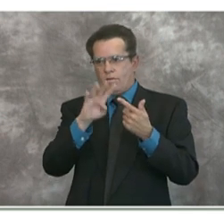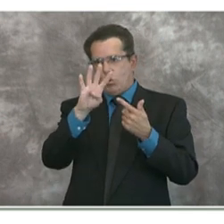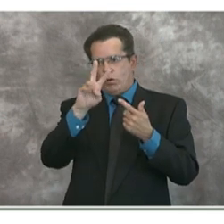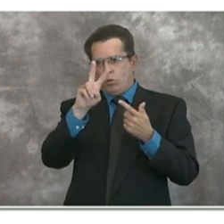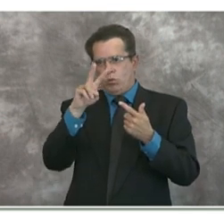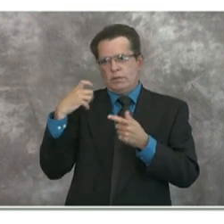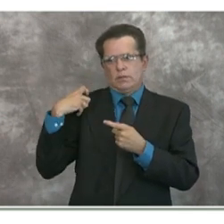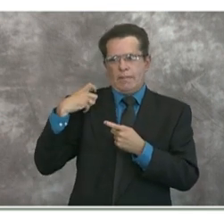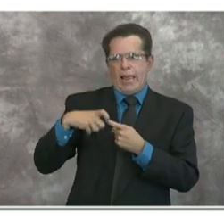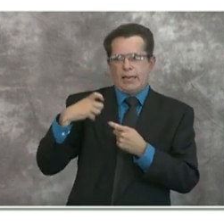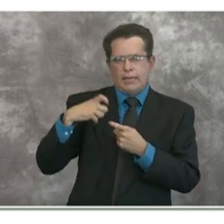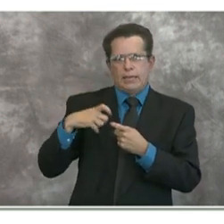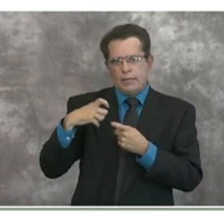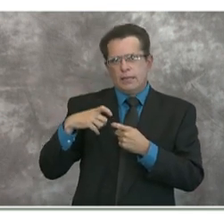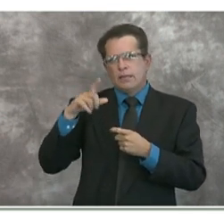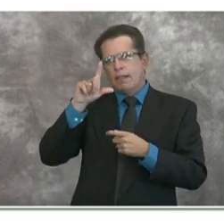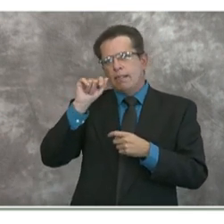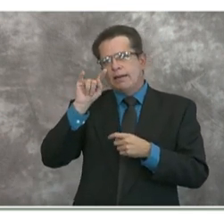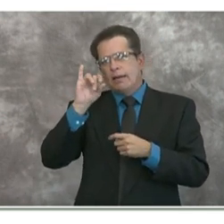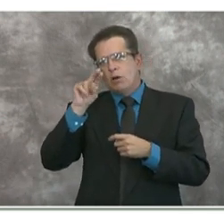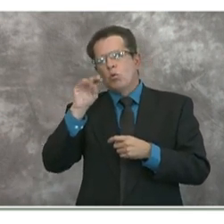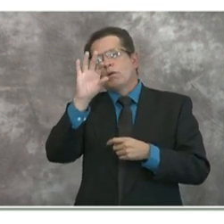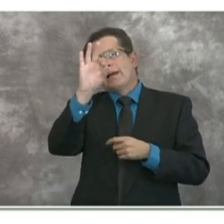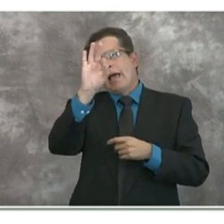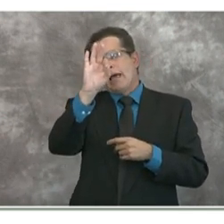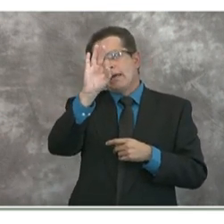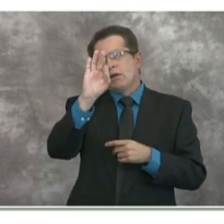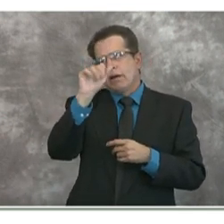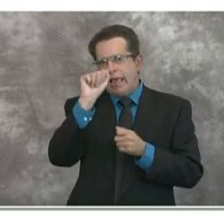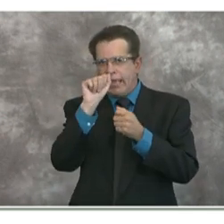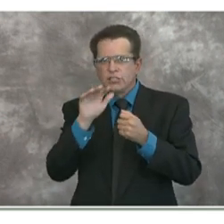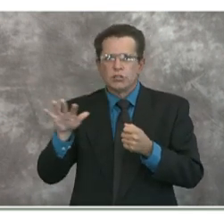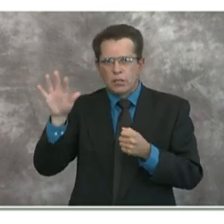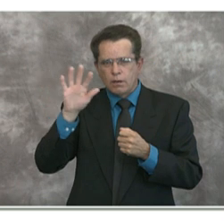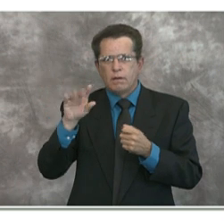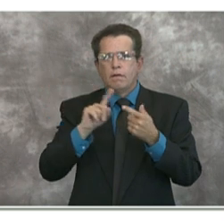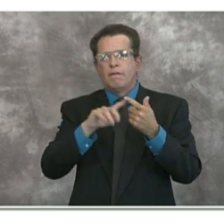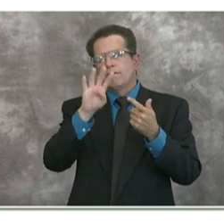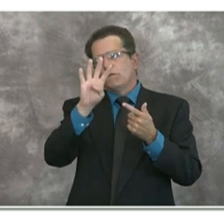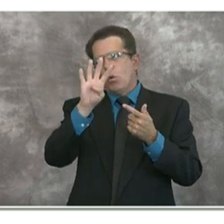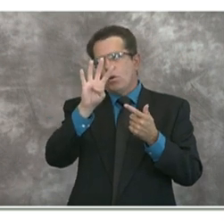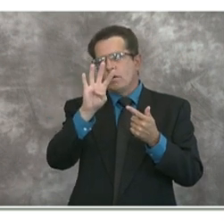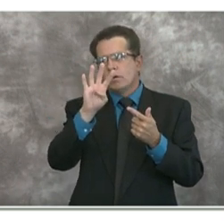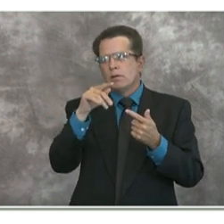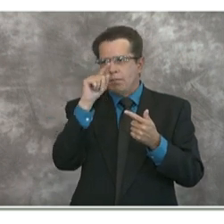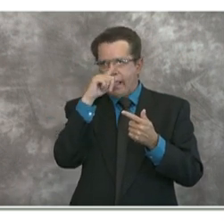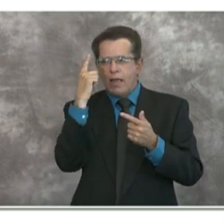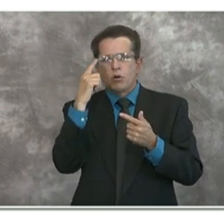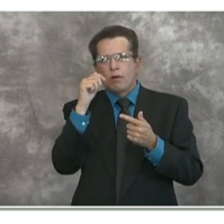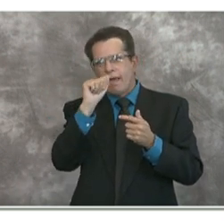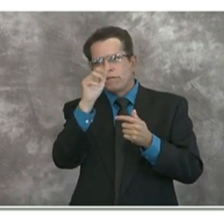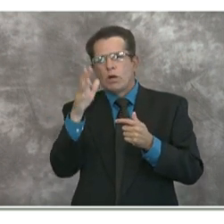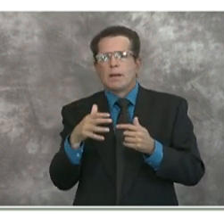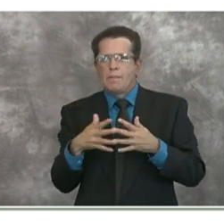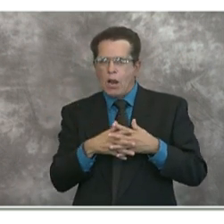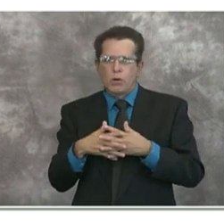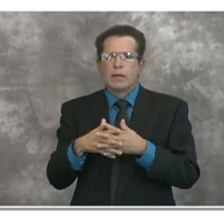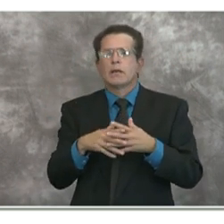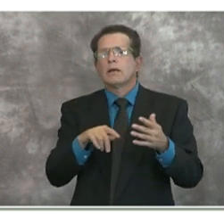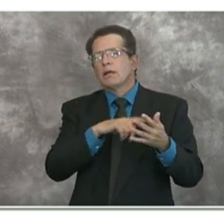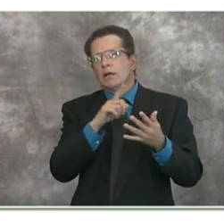35% are Hispanic or Latino, 9 or 8% are Asian, 4 or 3% are Black or African American, and we